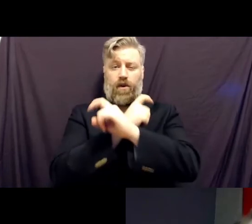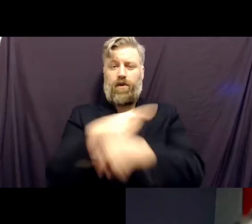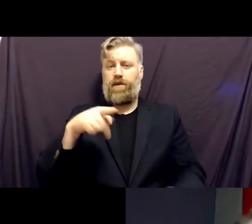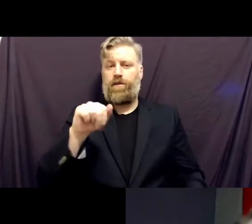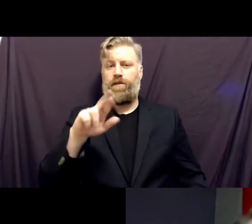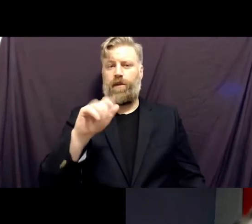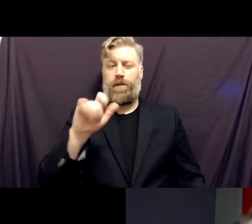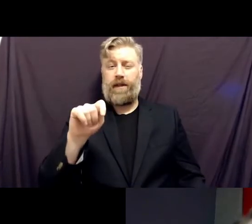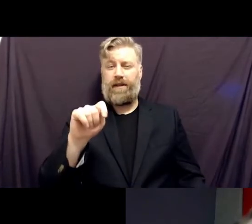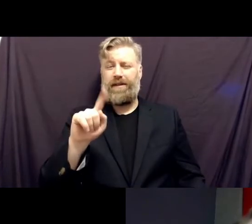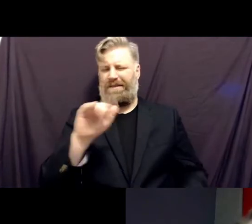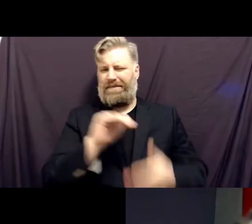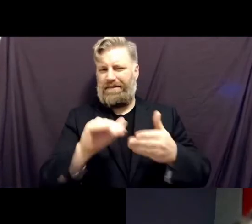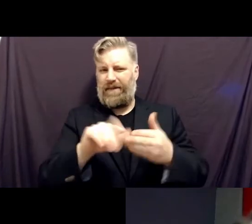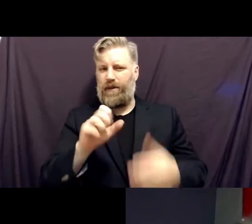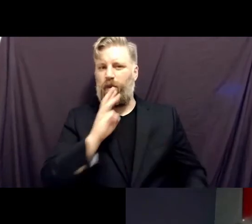I have to take water.